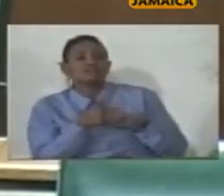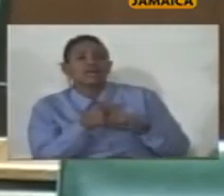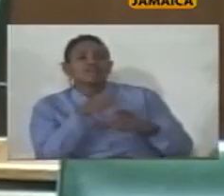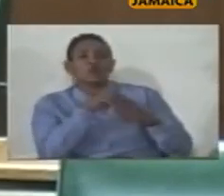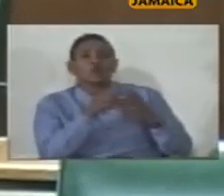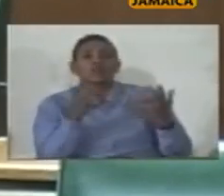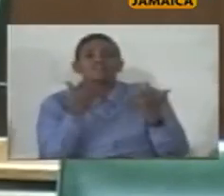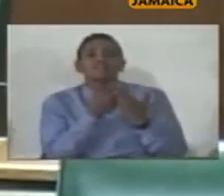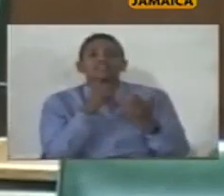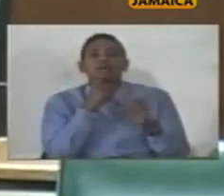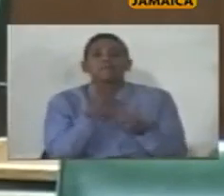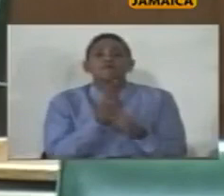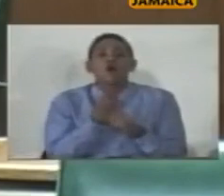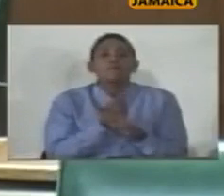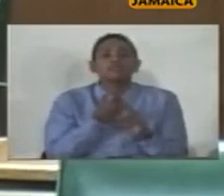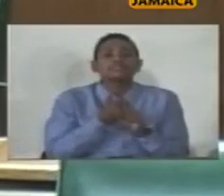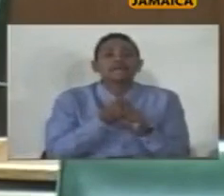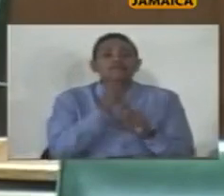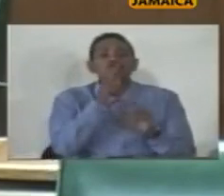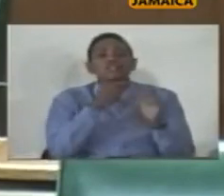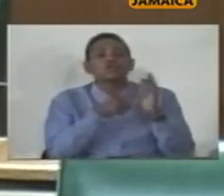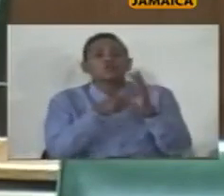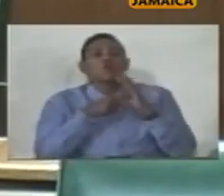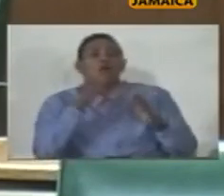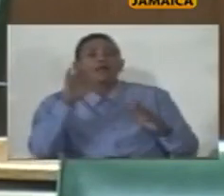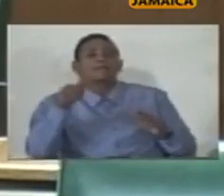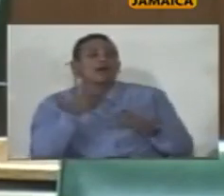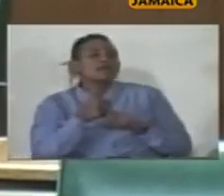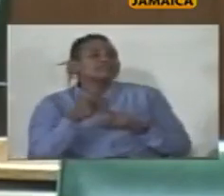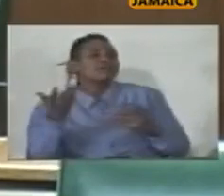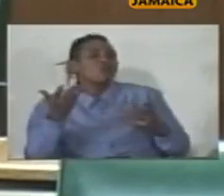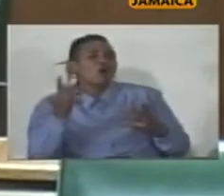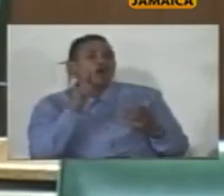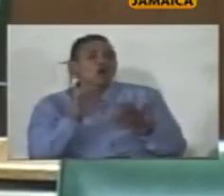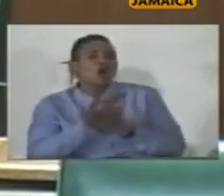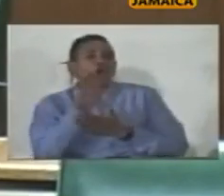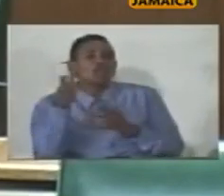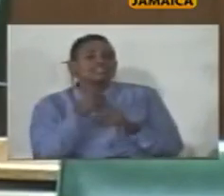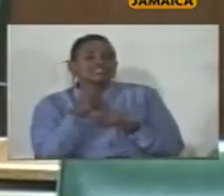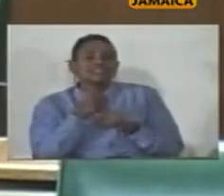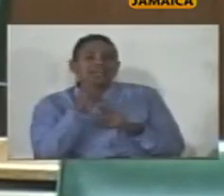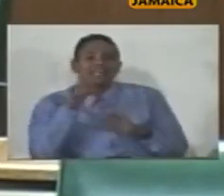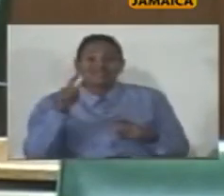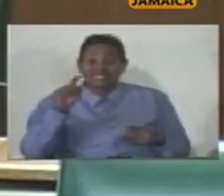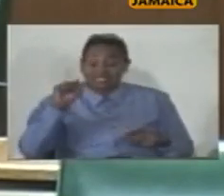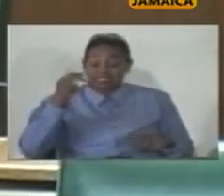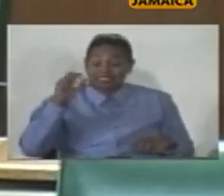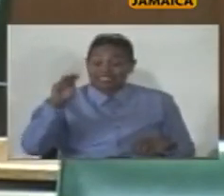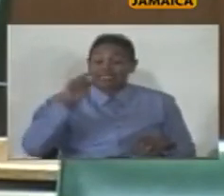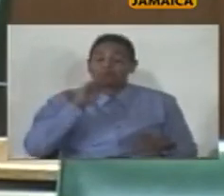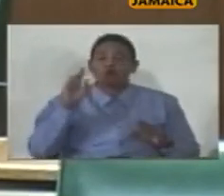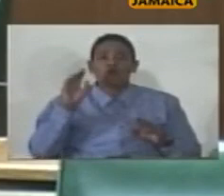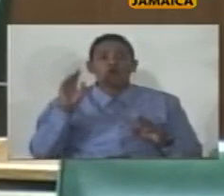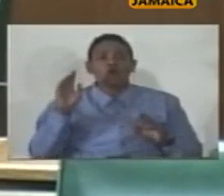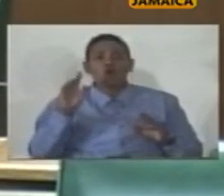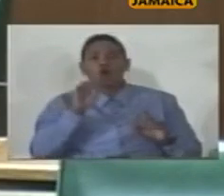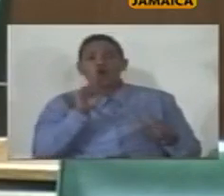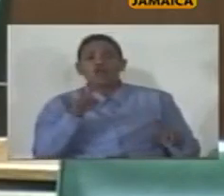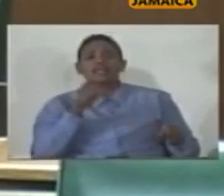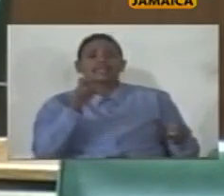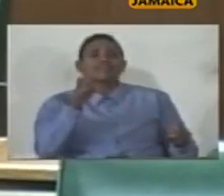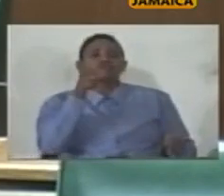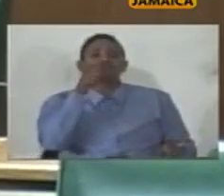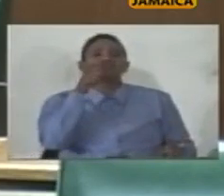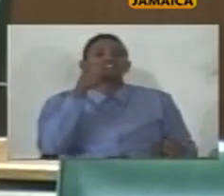and proper, as required by the college's scheme order, given recent